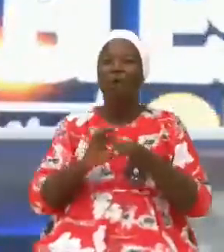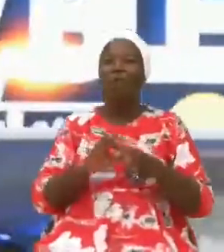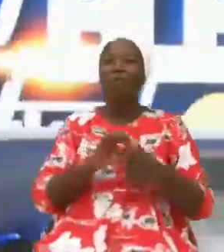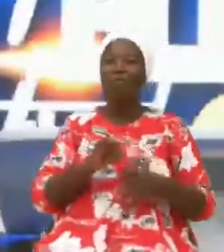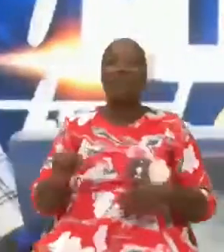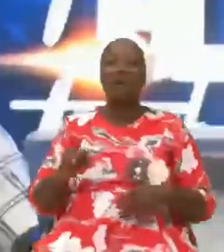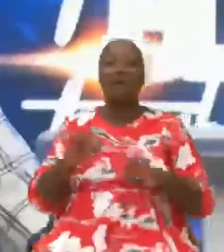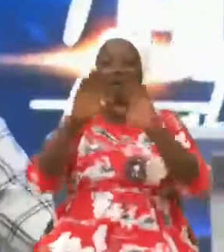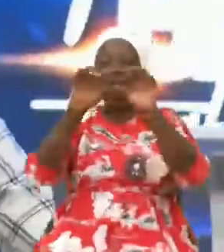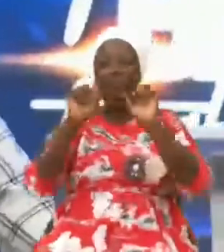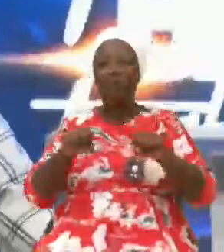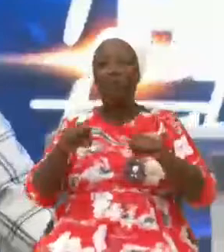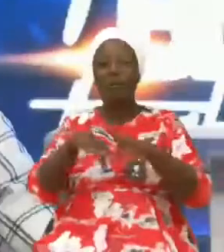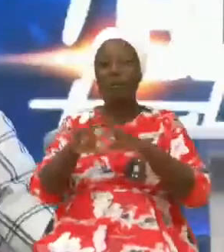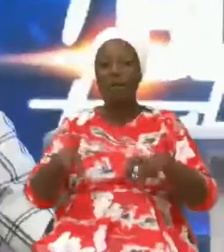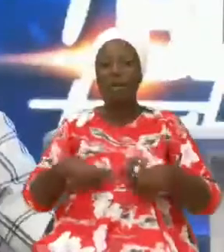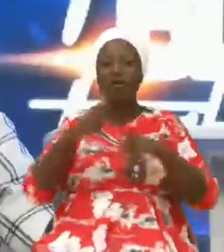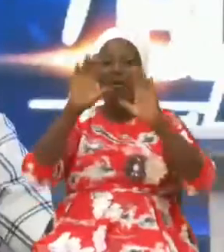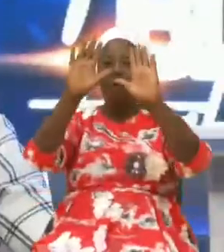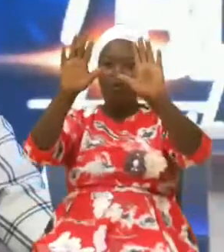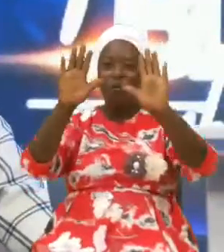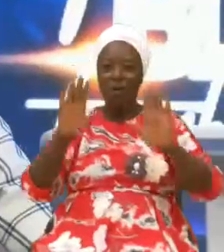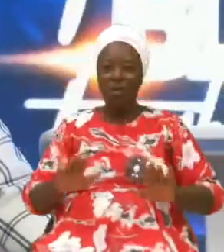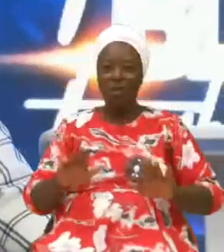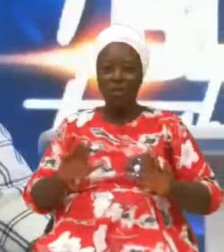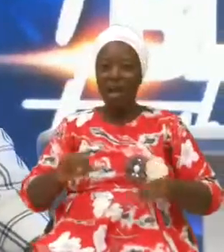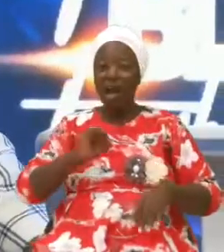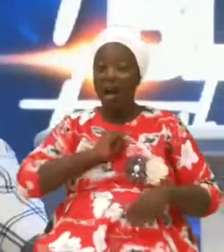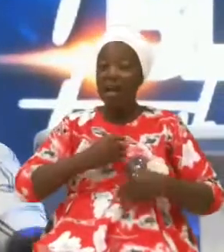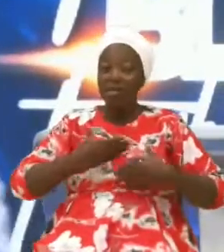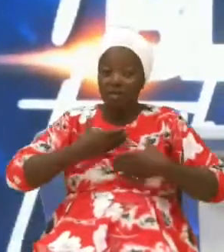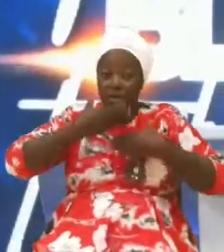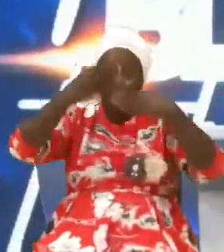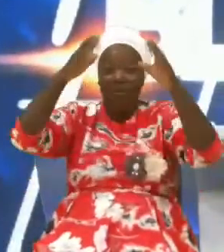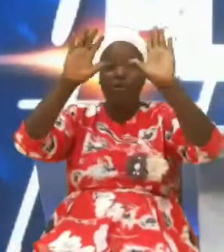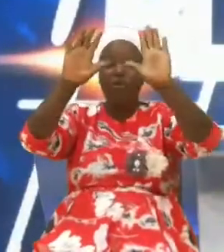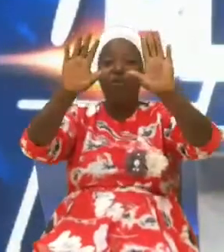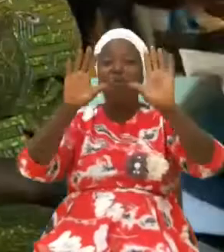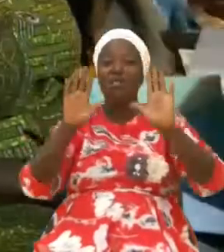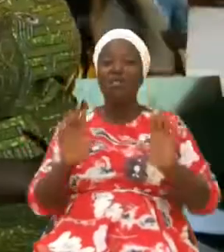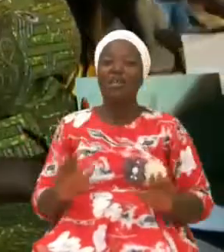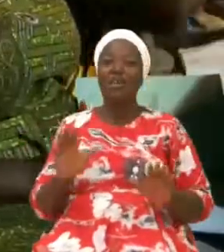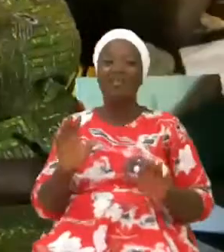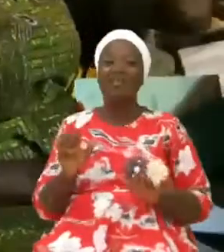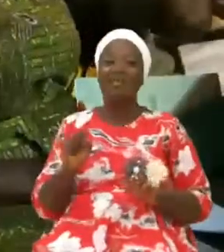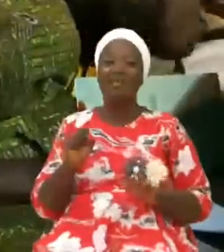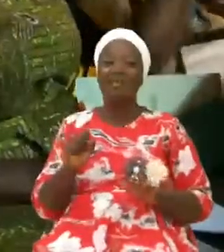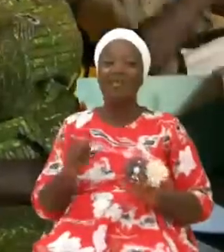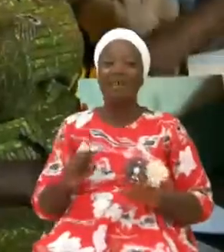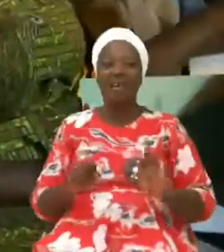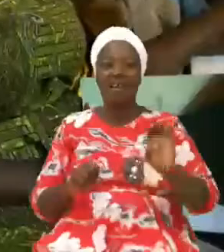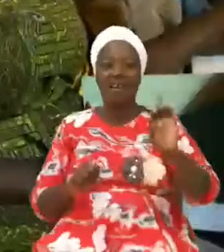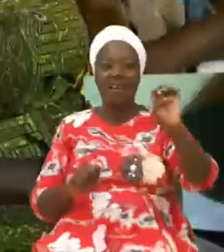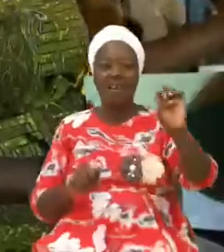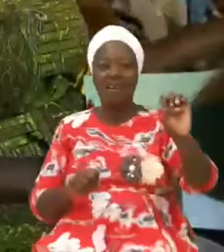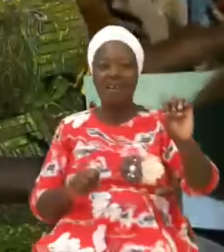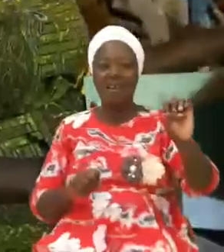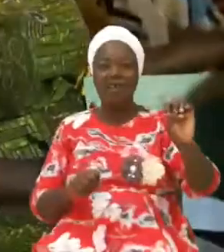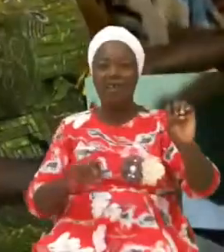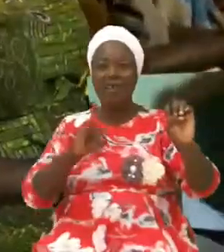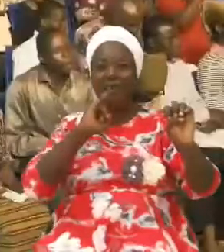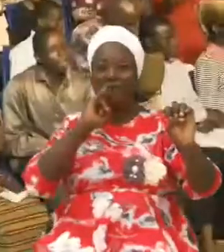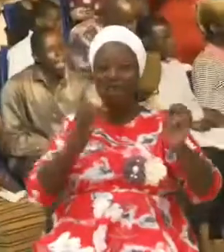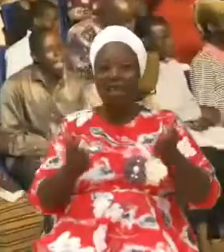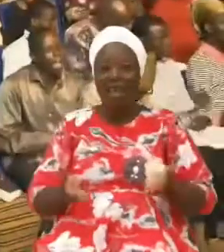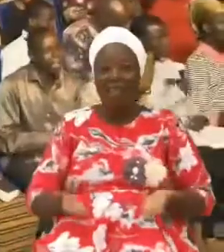impossibilities becoming possible in your life. Wonders. I shout